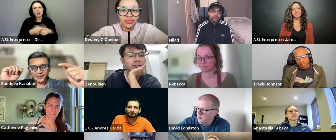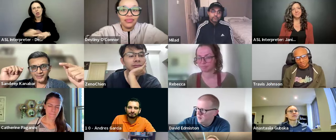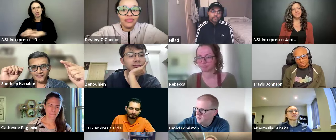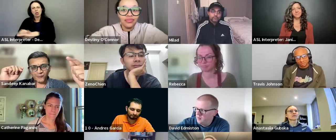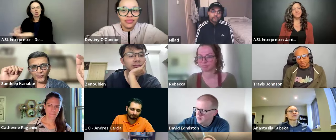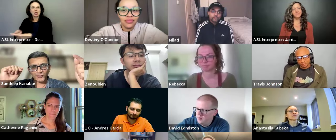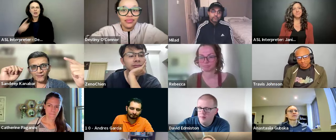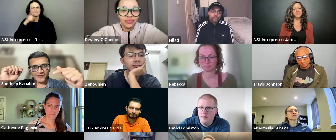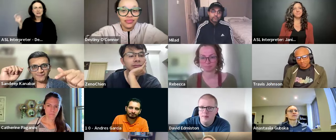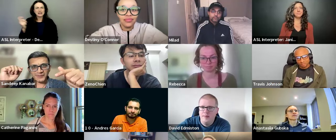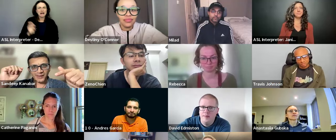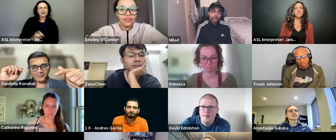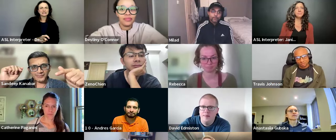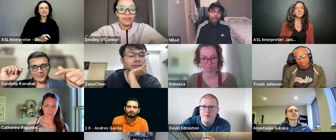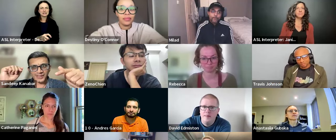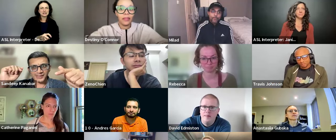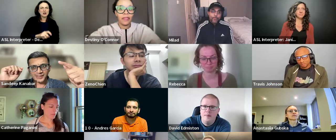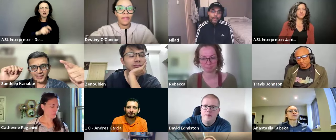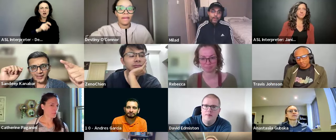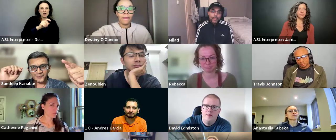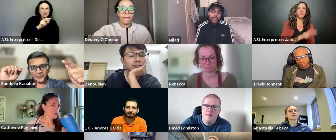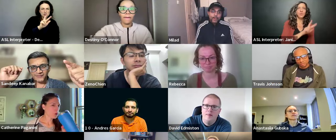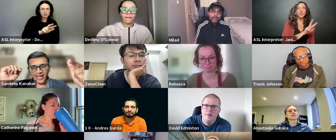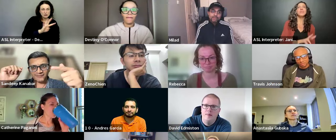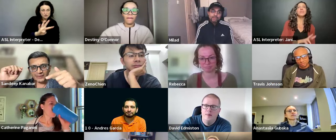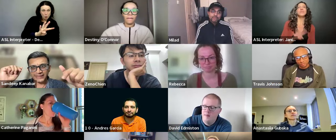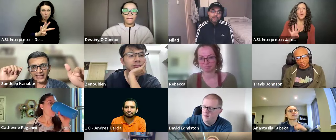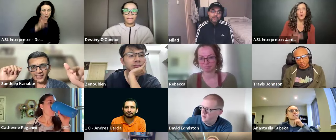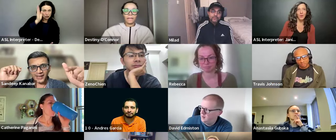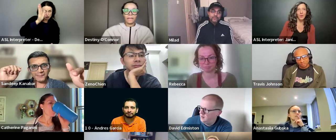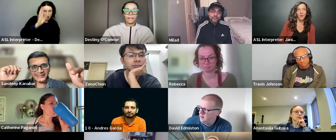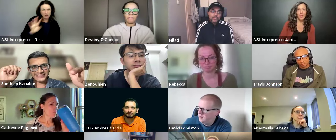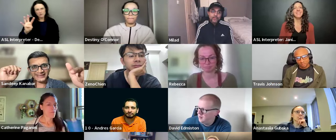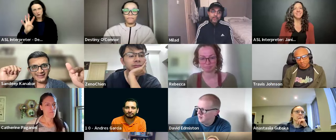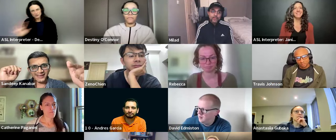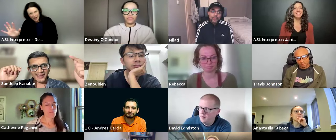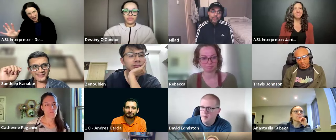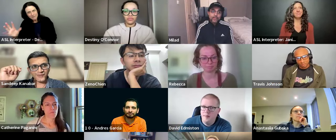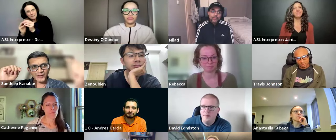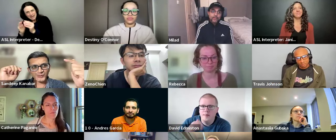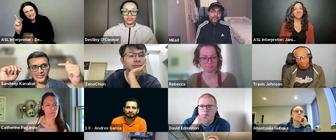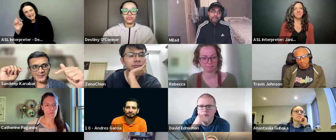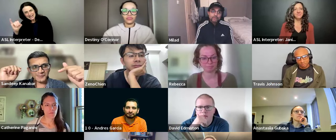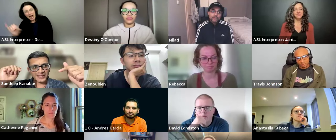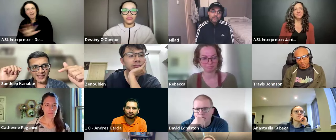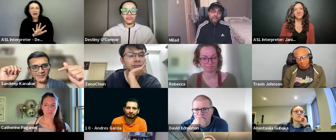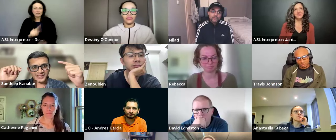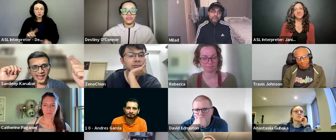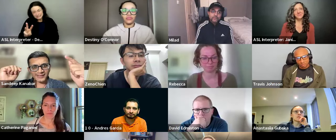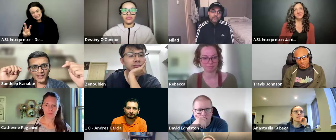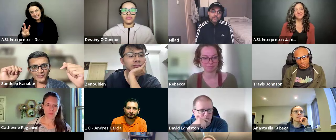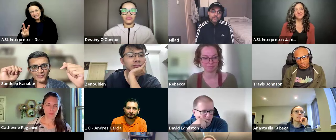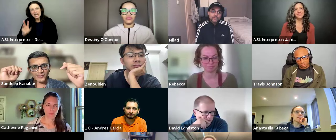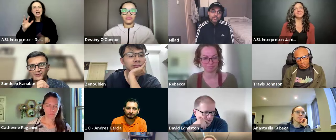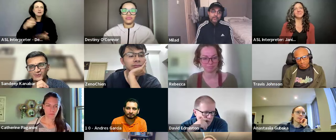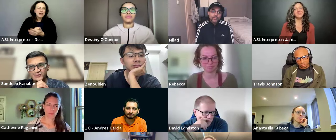talk. Then 4 to 5 p.m. is the we have the DEI Hub meeting, and then 5 to 6 p.m. is